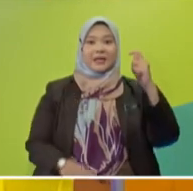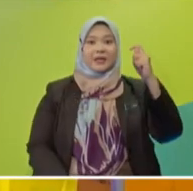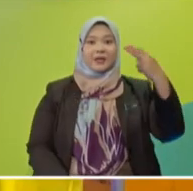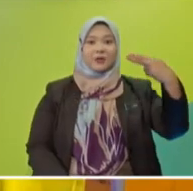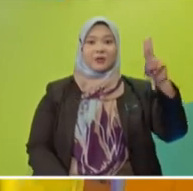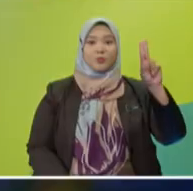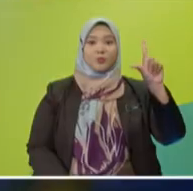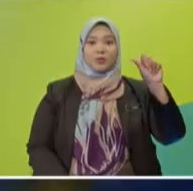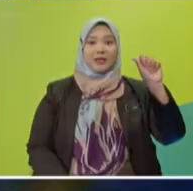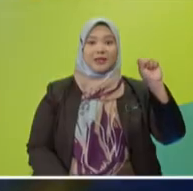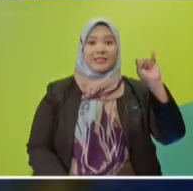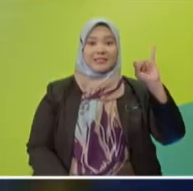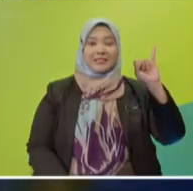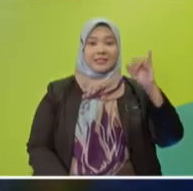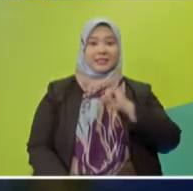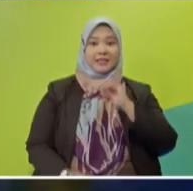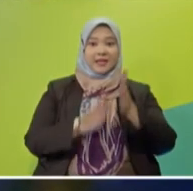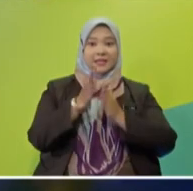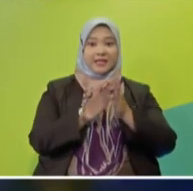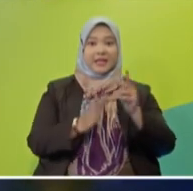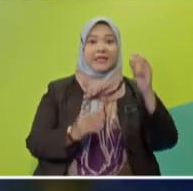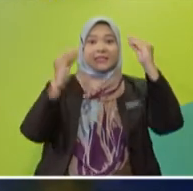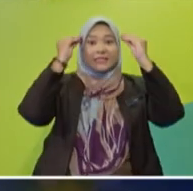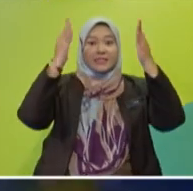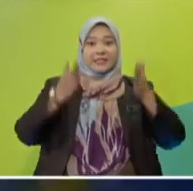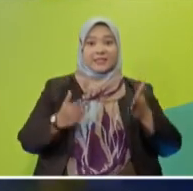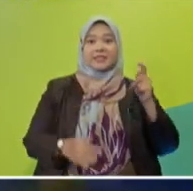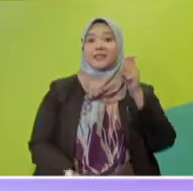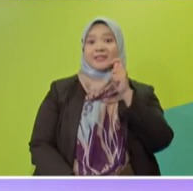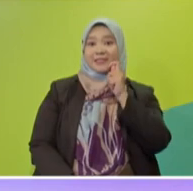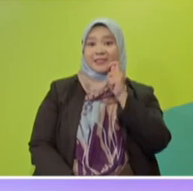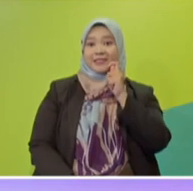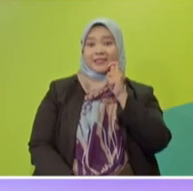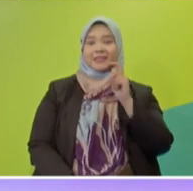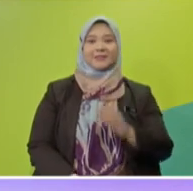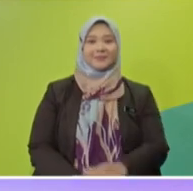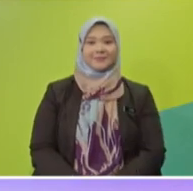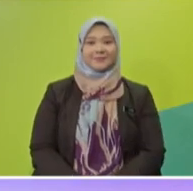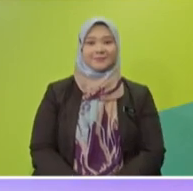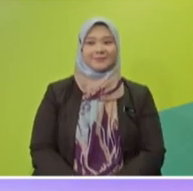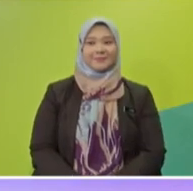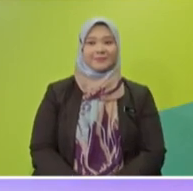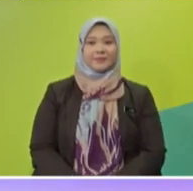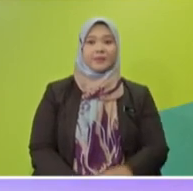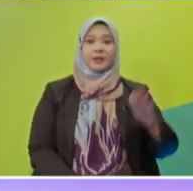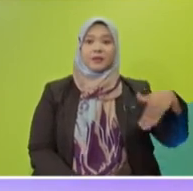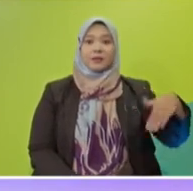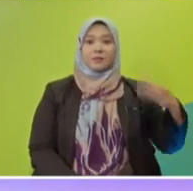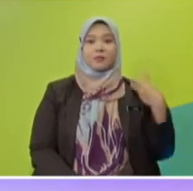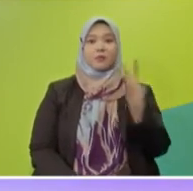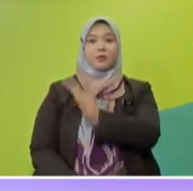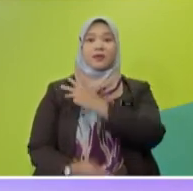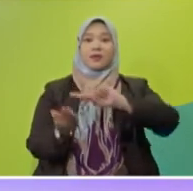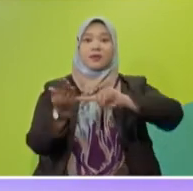the Clown. Hi teacher. Hi Chris. Now before we proceed with today's lesson, I also want to say a warm, give a warm welcome